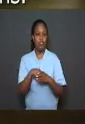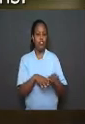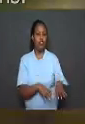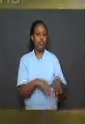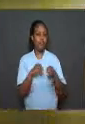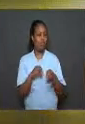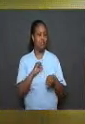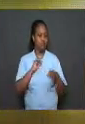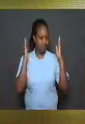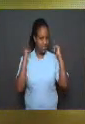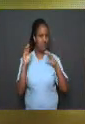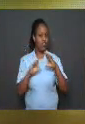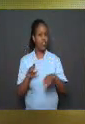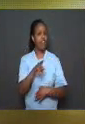care.